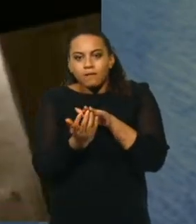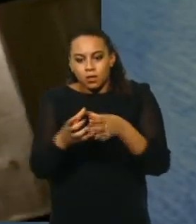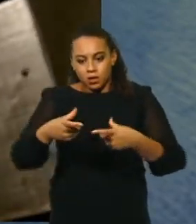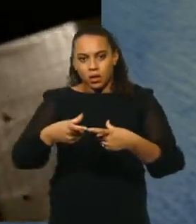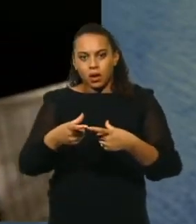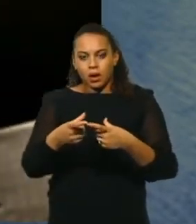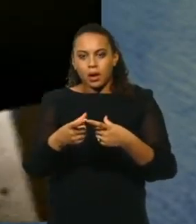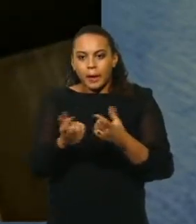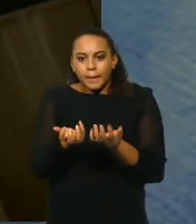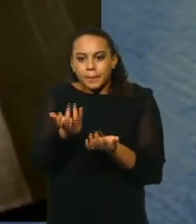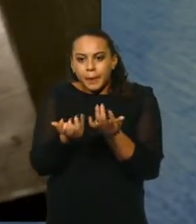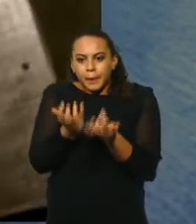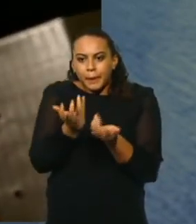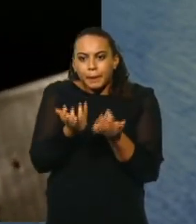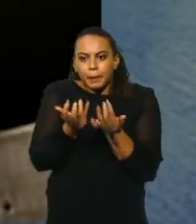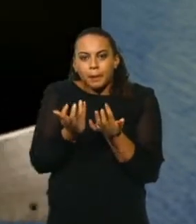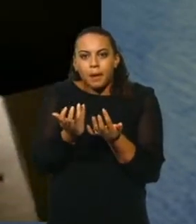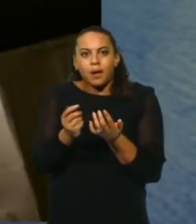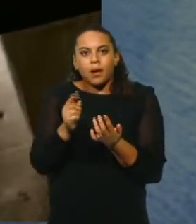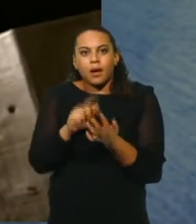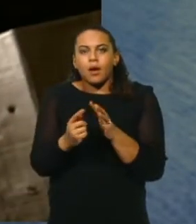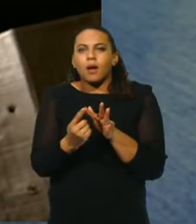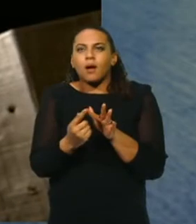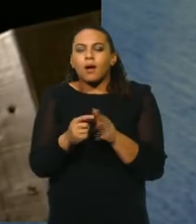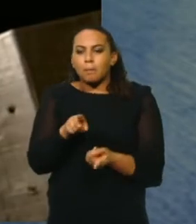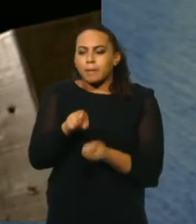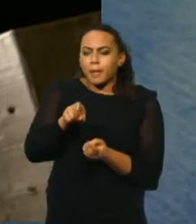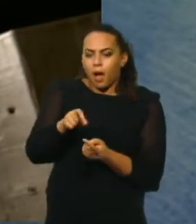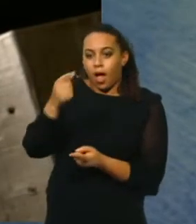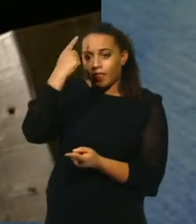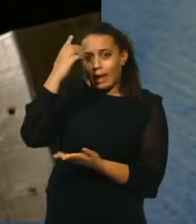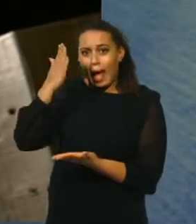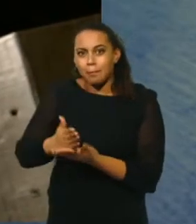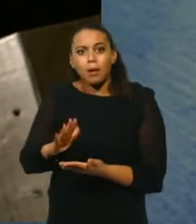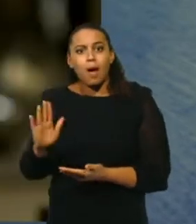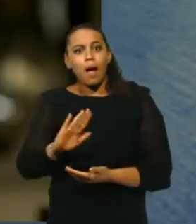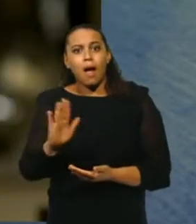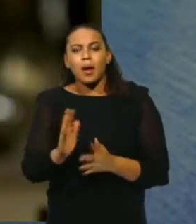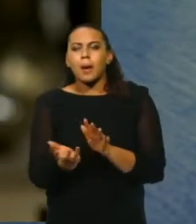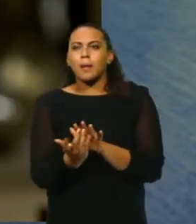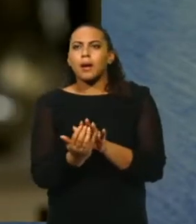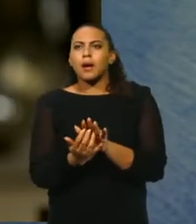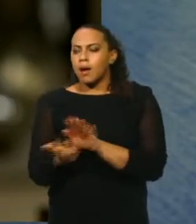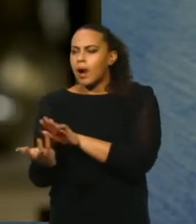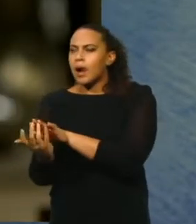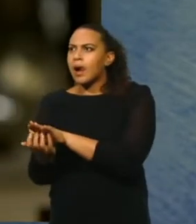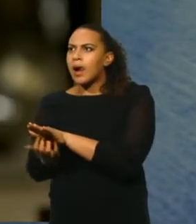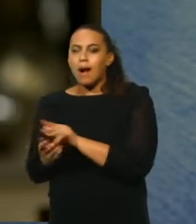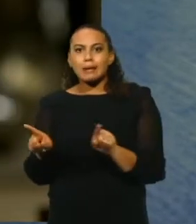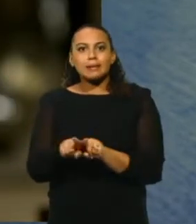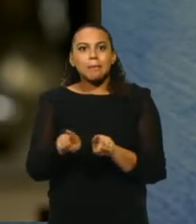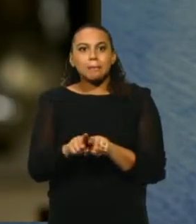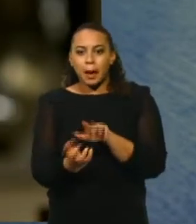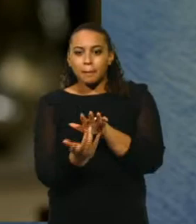mouse vibrate to trick the touch receptors in my fingertip. By changing the strength of the vibration,